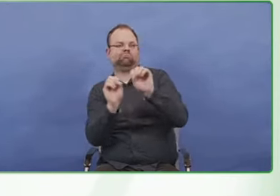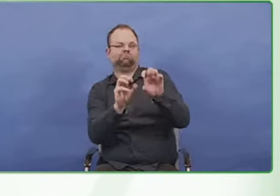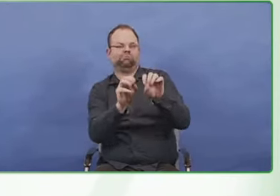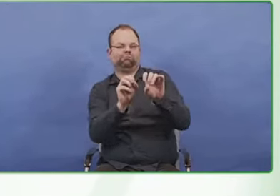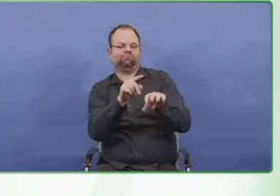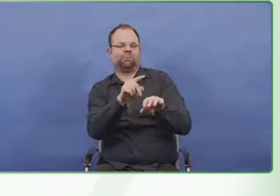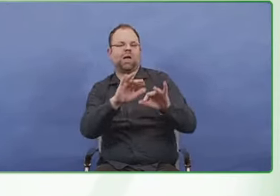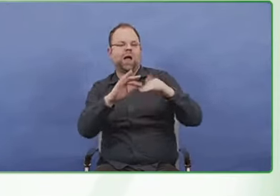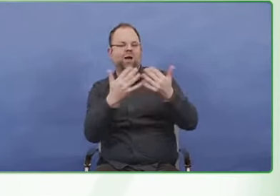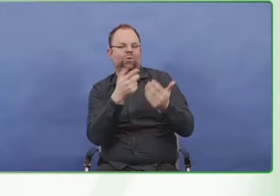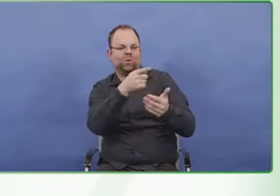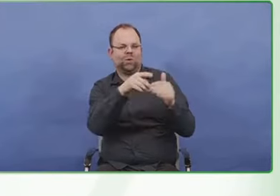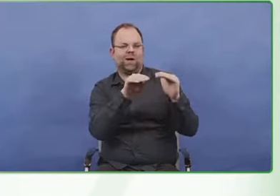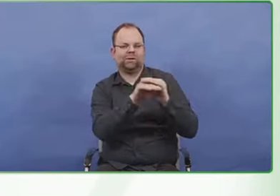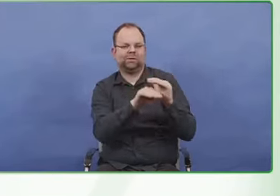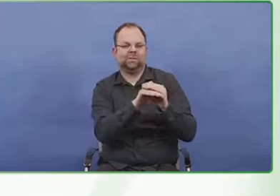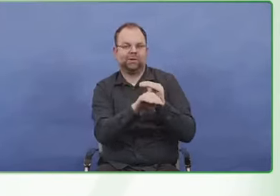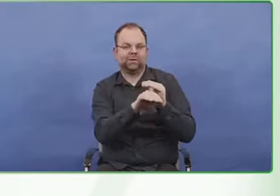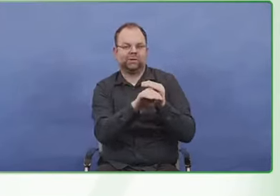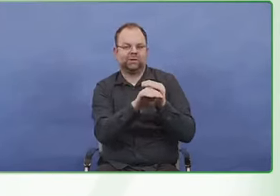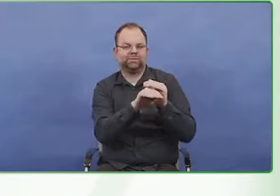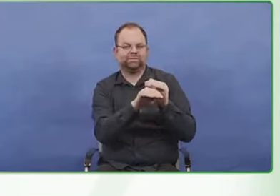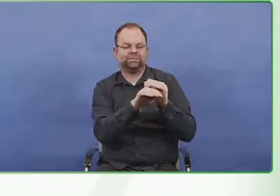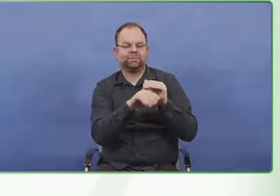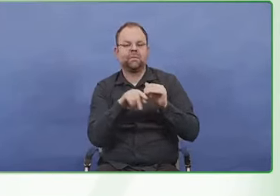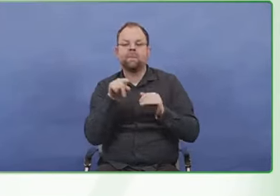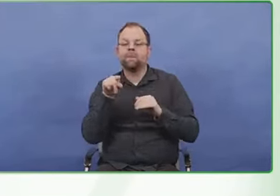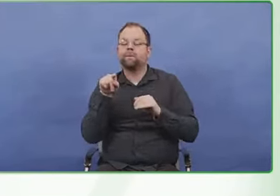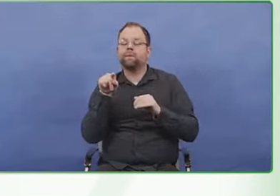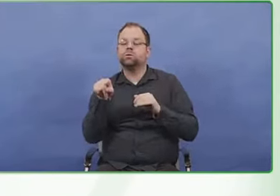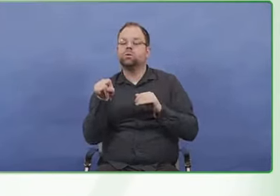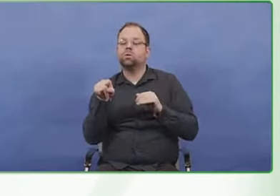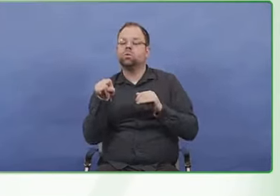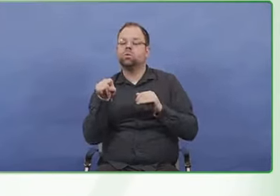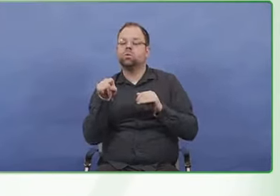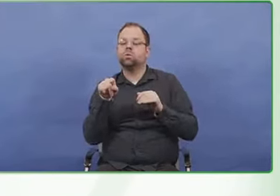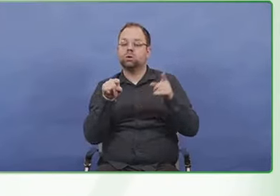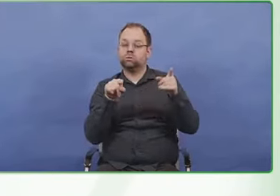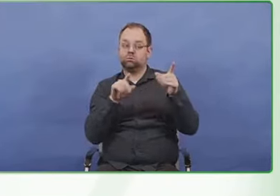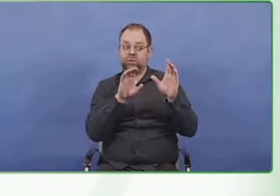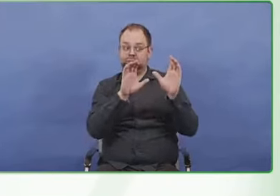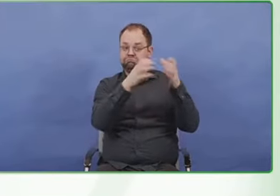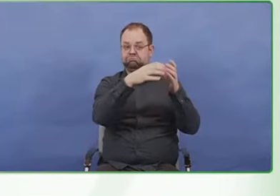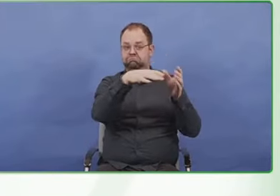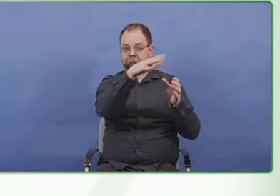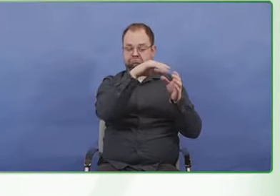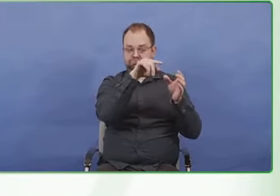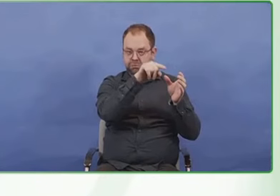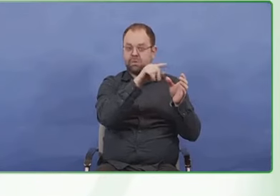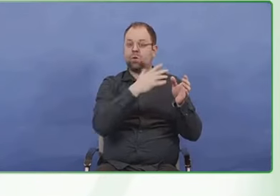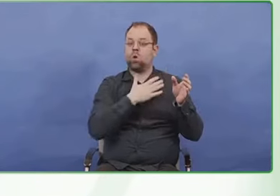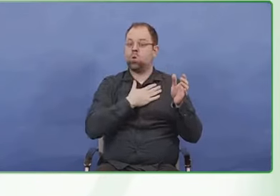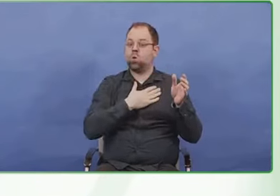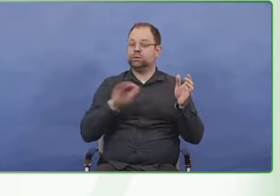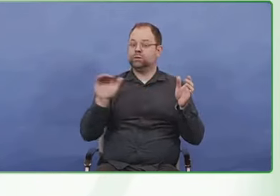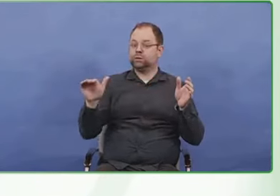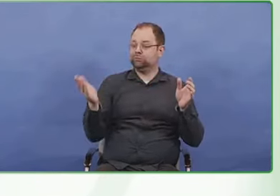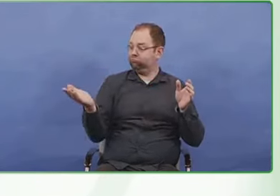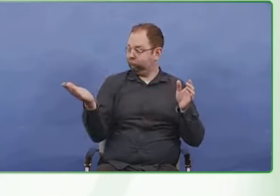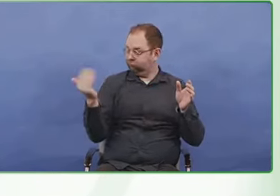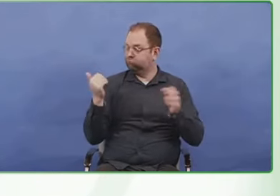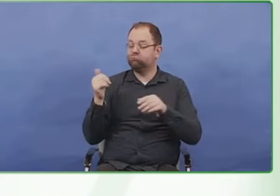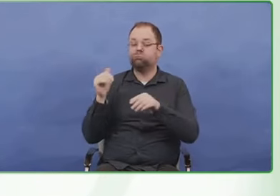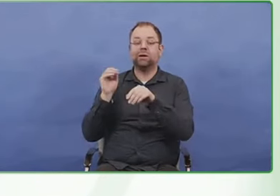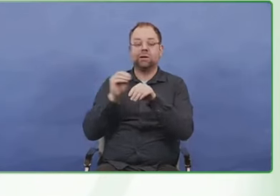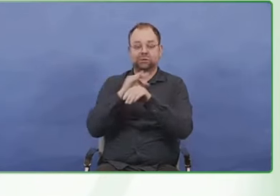undergoing, as well as we encourage and develop technological tools